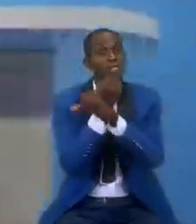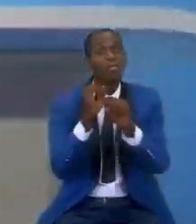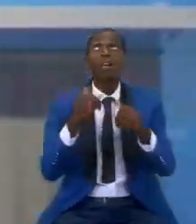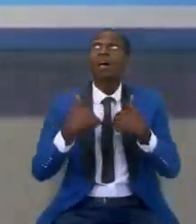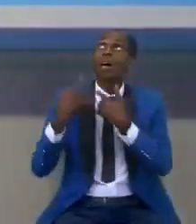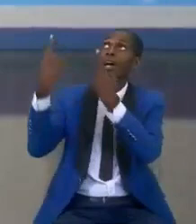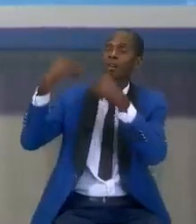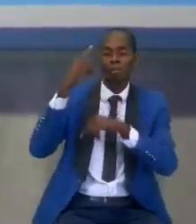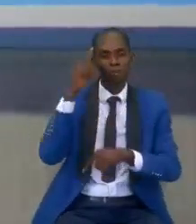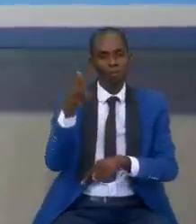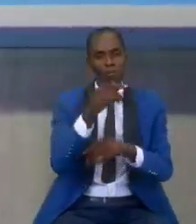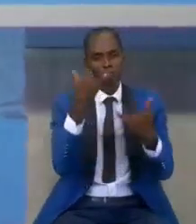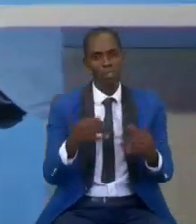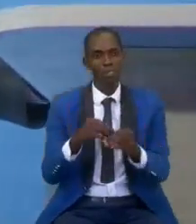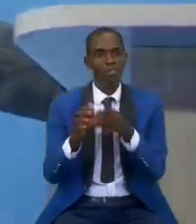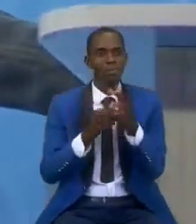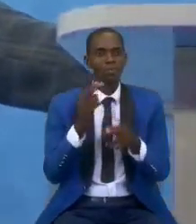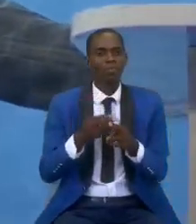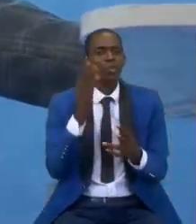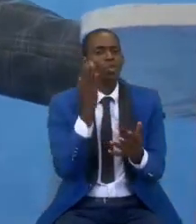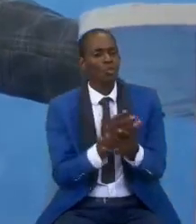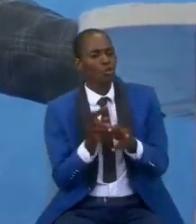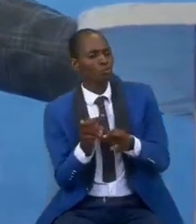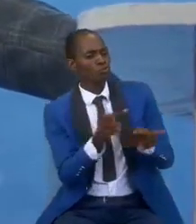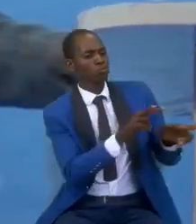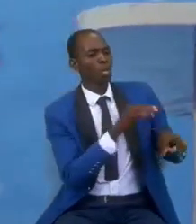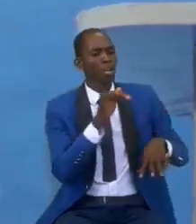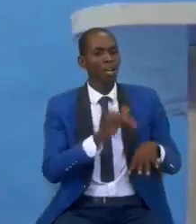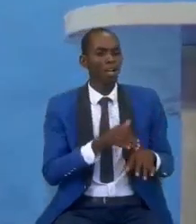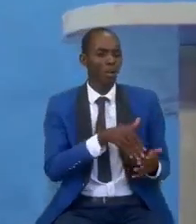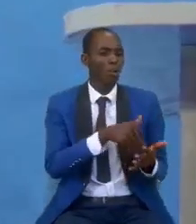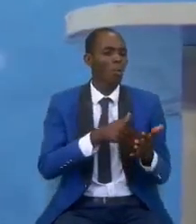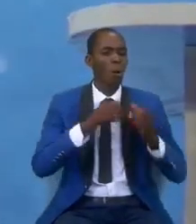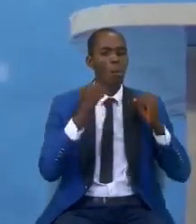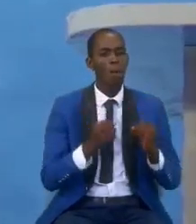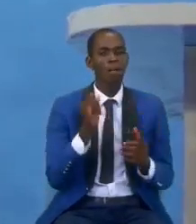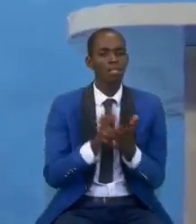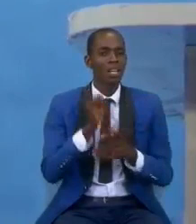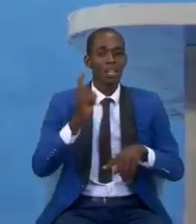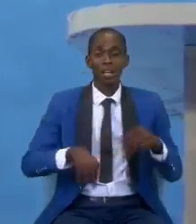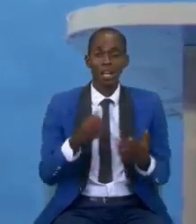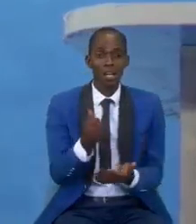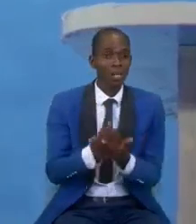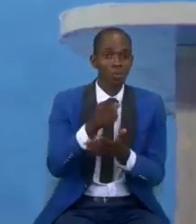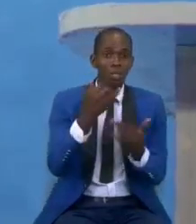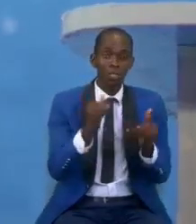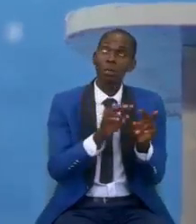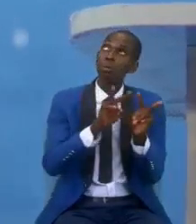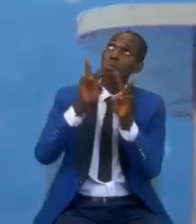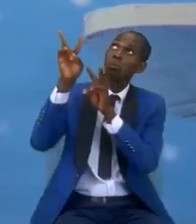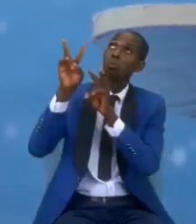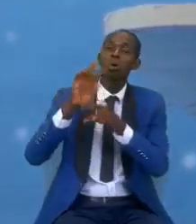that cannot help you, and look unto me, all the ends of the earth, and be saved, all the ends of the earth. For I